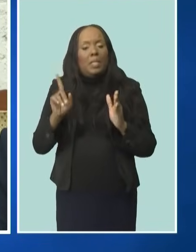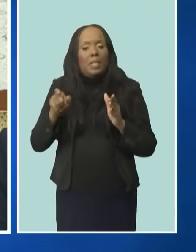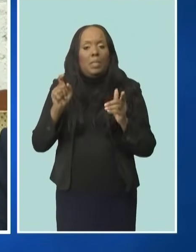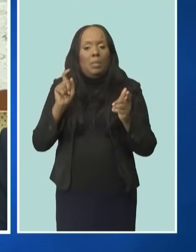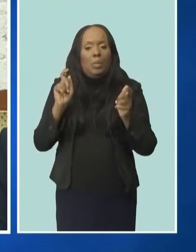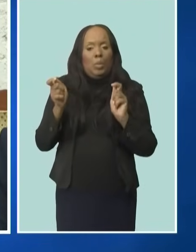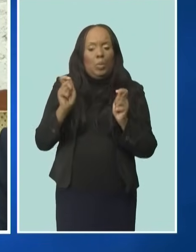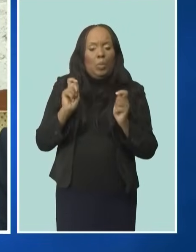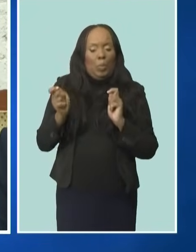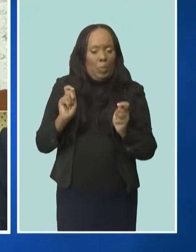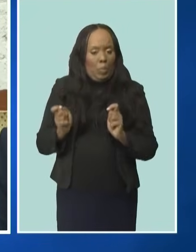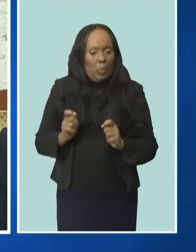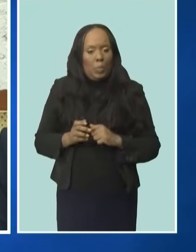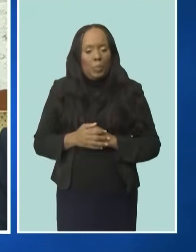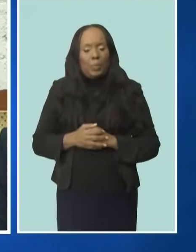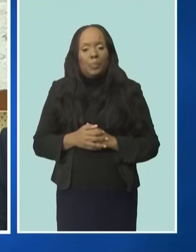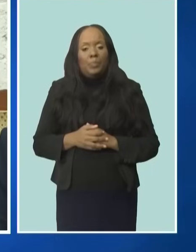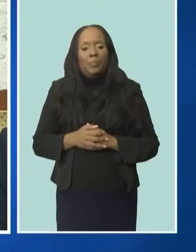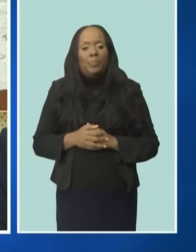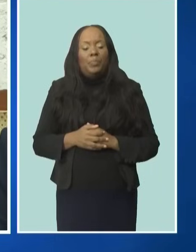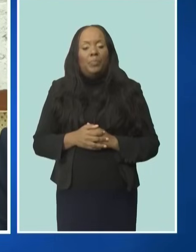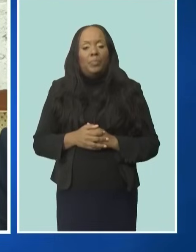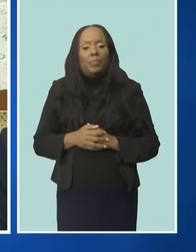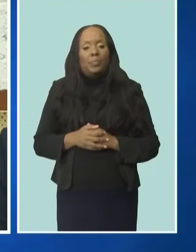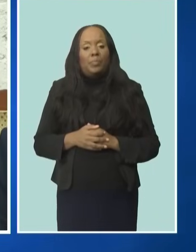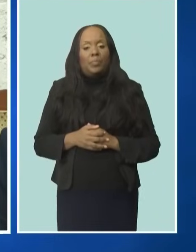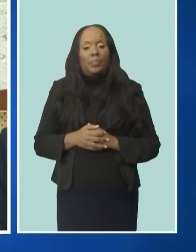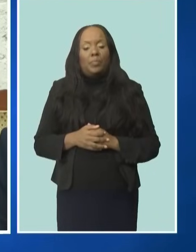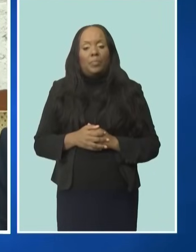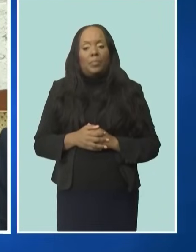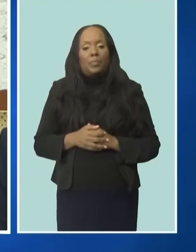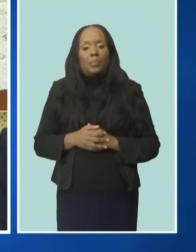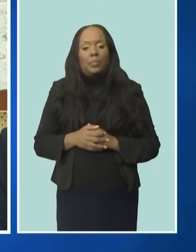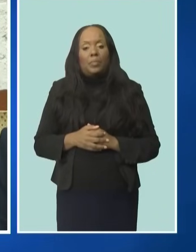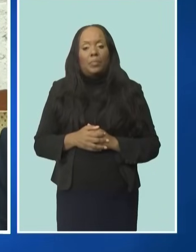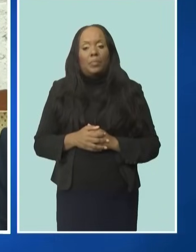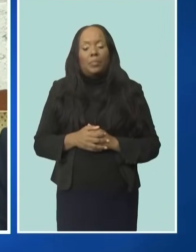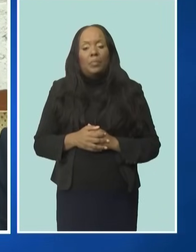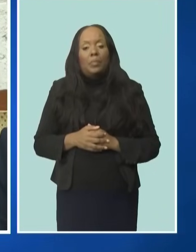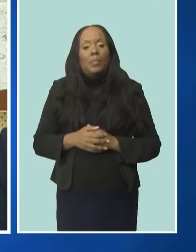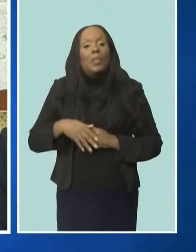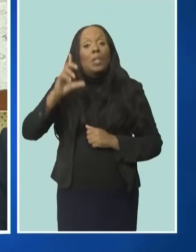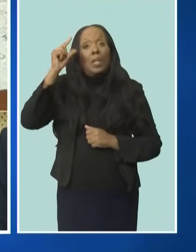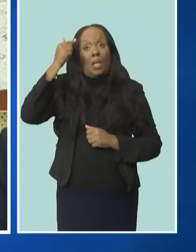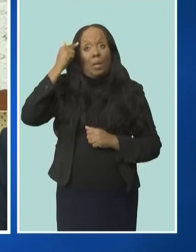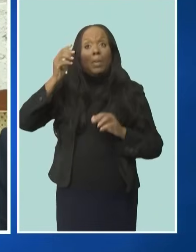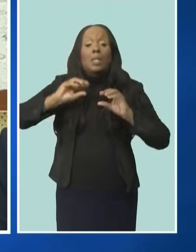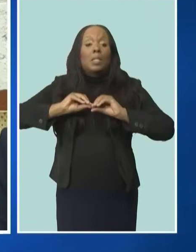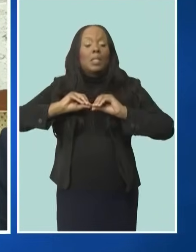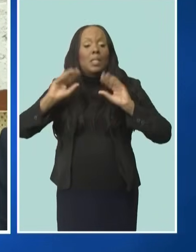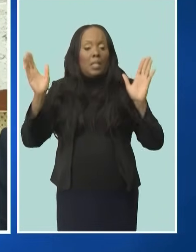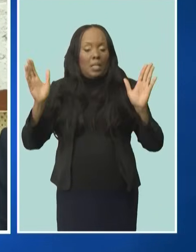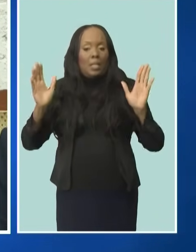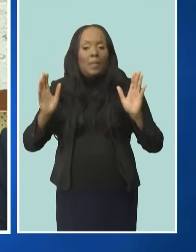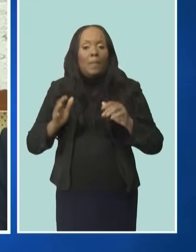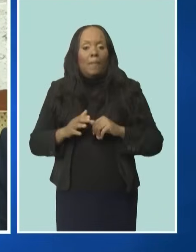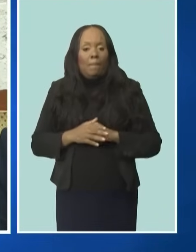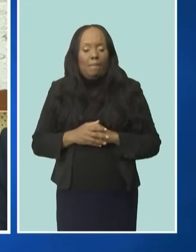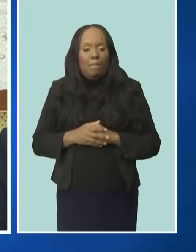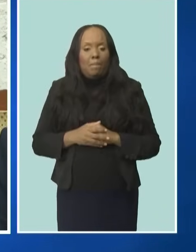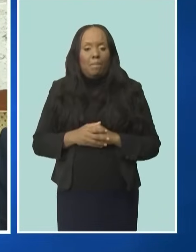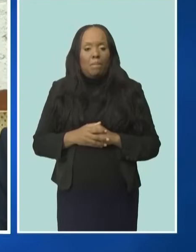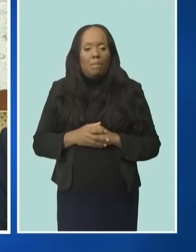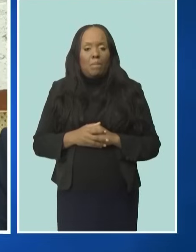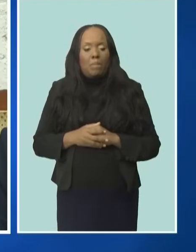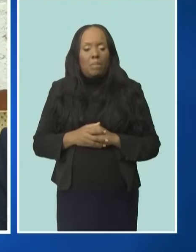the budget. So the government is very clear that we will continue to focus on how do we mitigate the volatility that